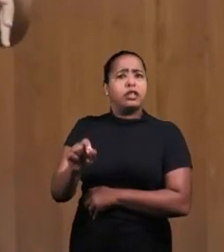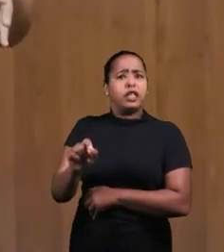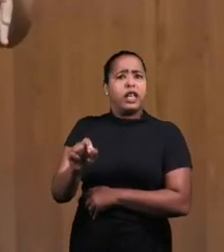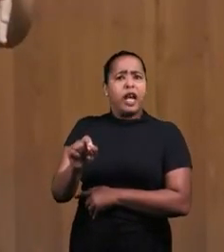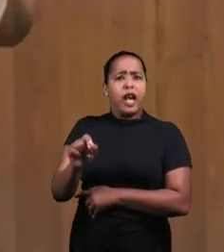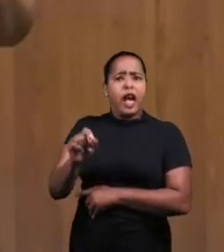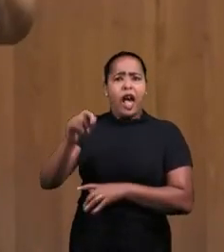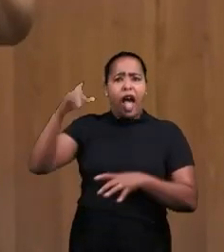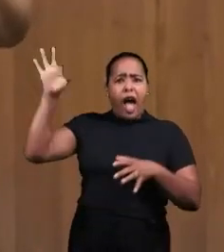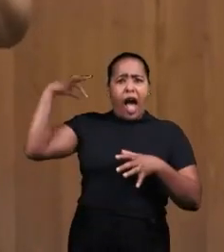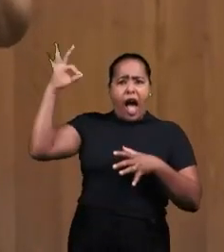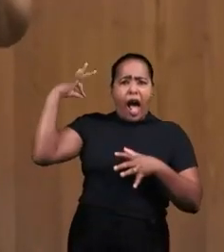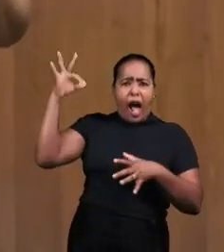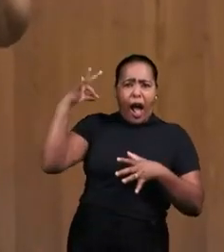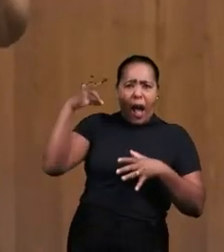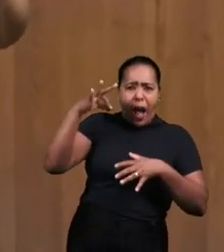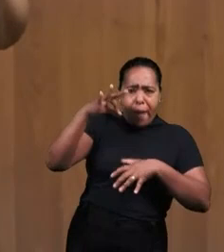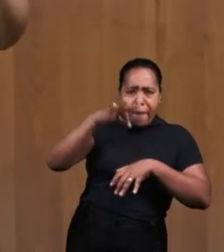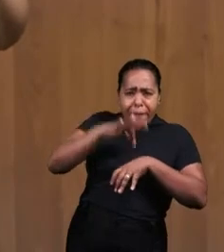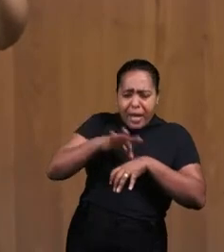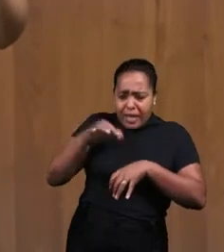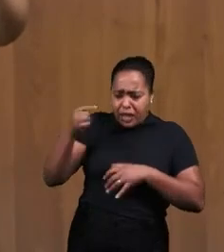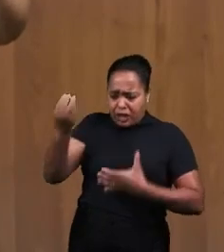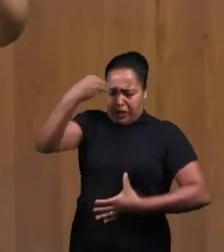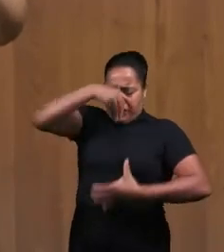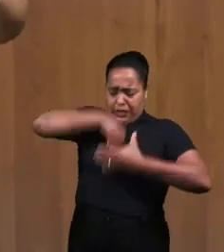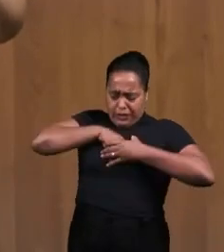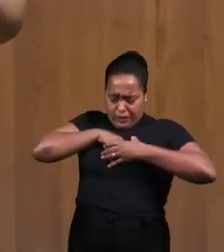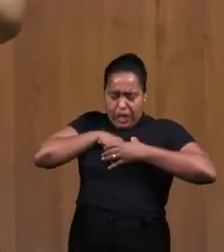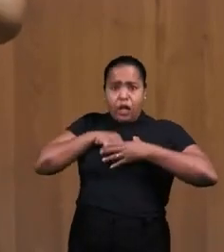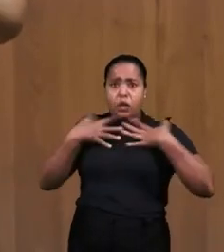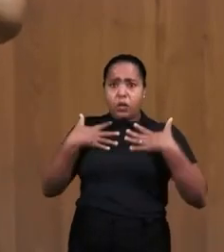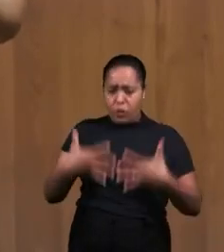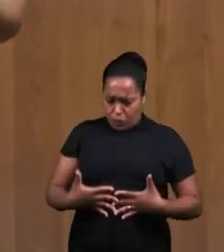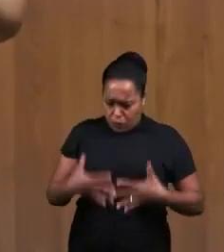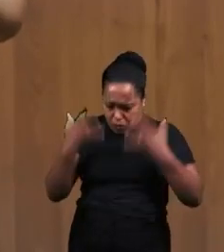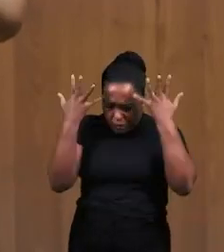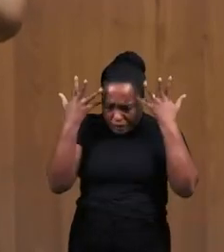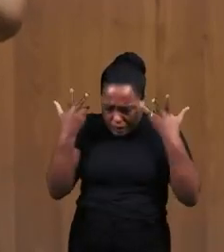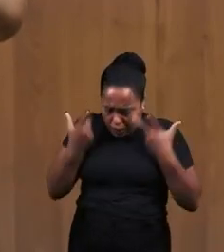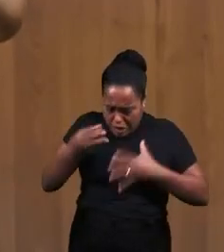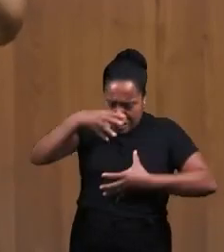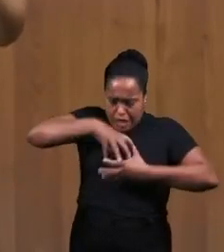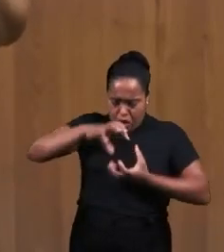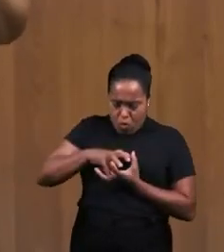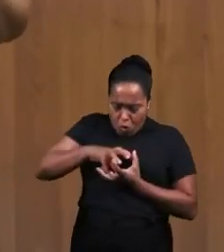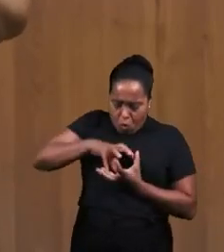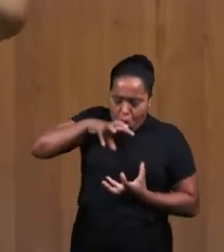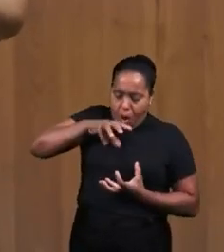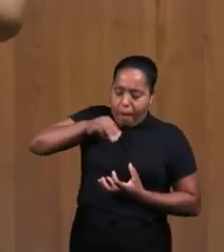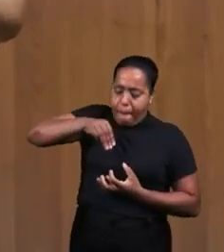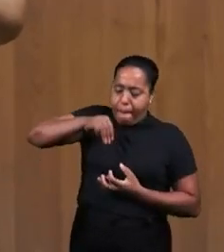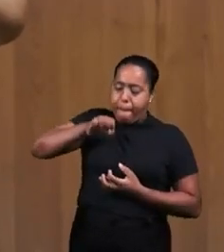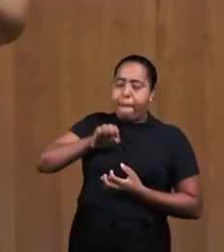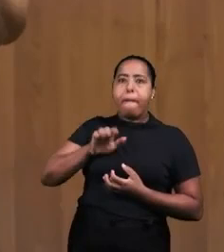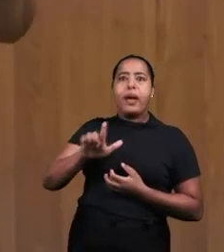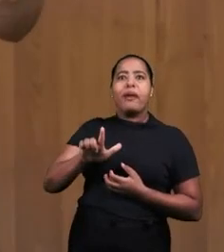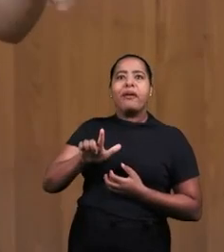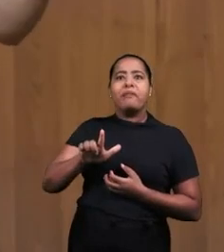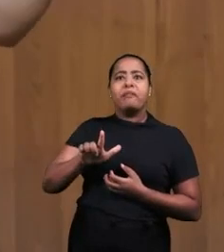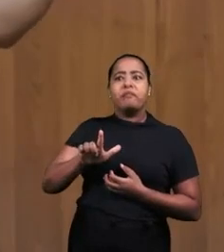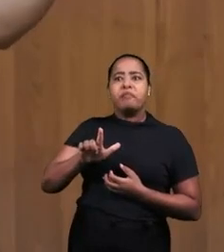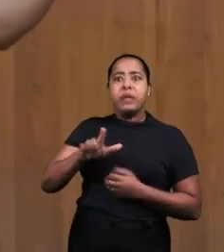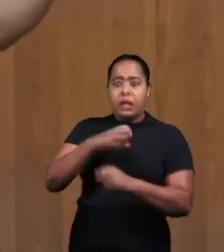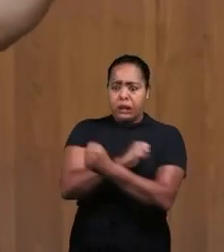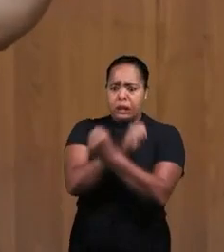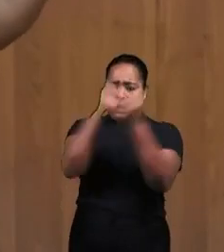was a swarm of bees inside the lion's body, and they produced honey. Samson